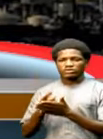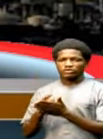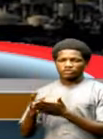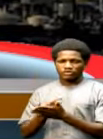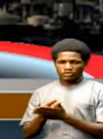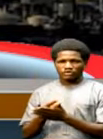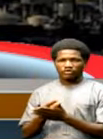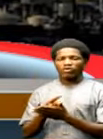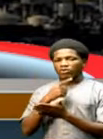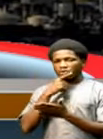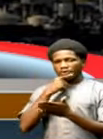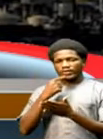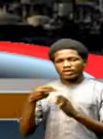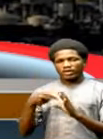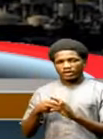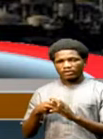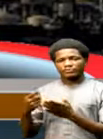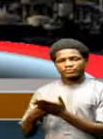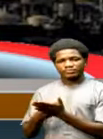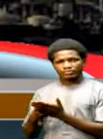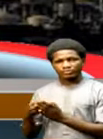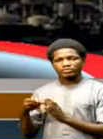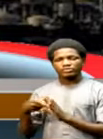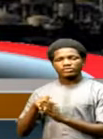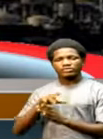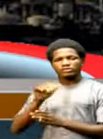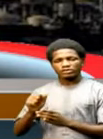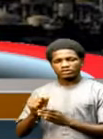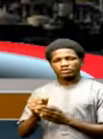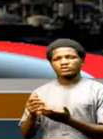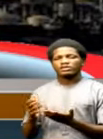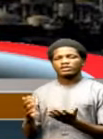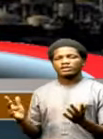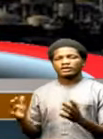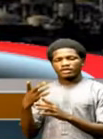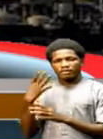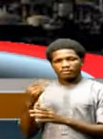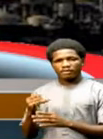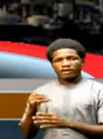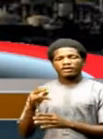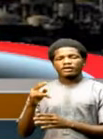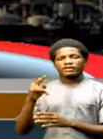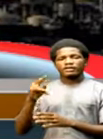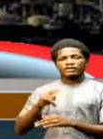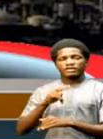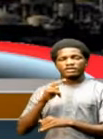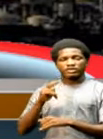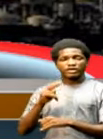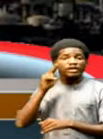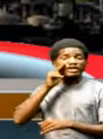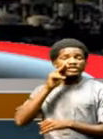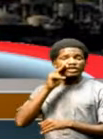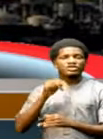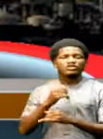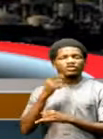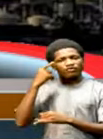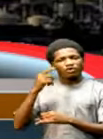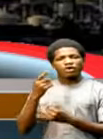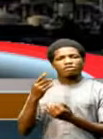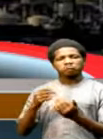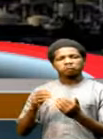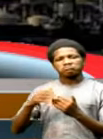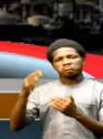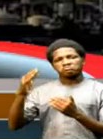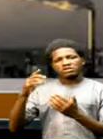climate justice in Abuja, convened by the Nigerian Institute of Advanced Legal Studies and other key players. Austin